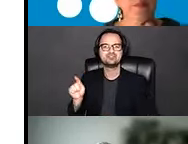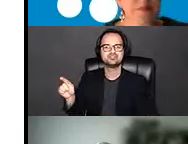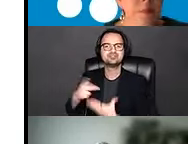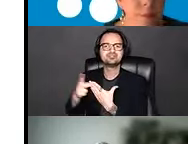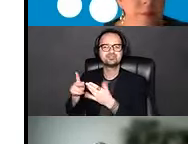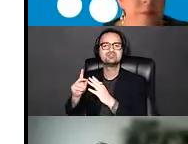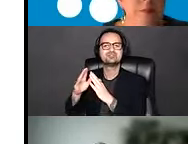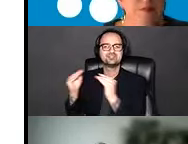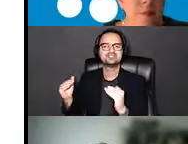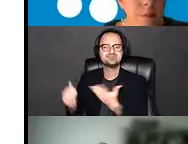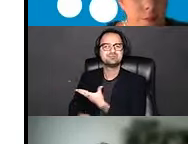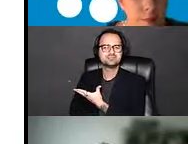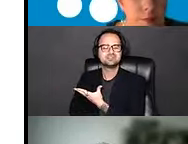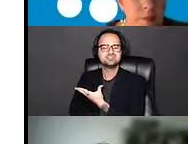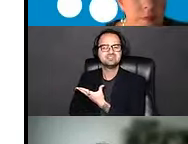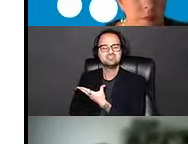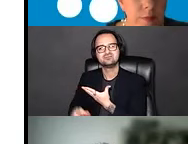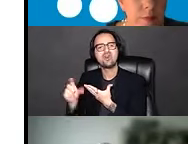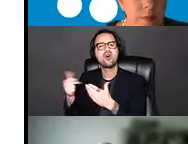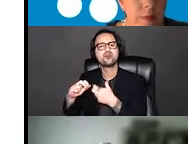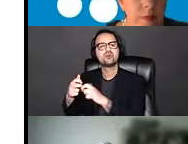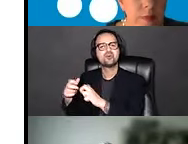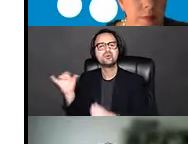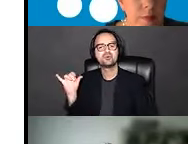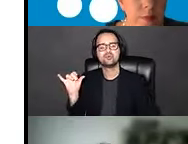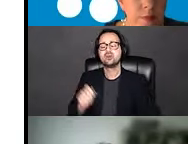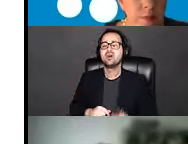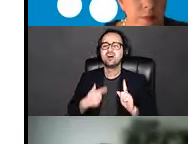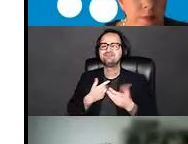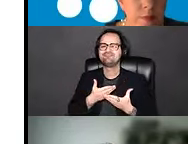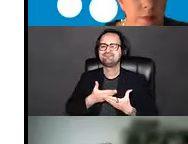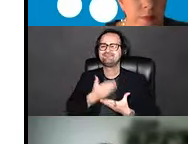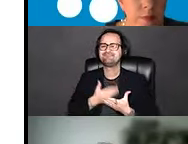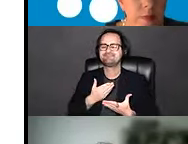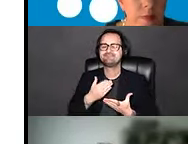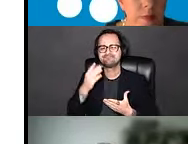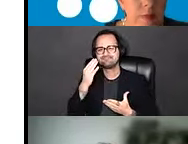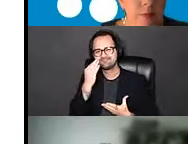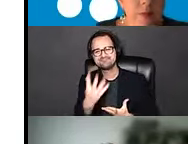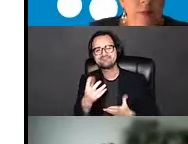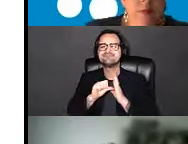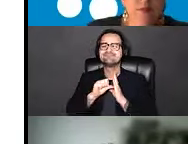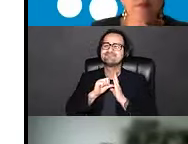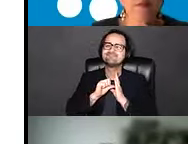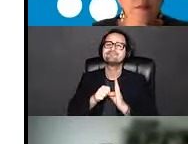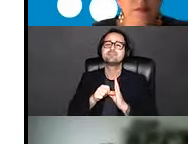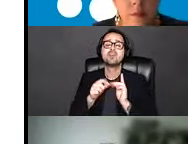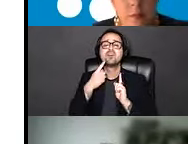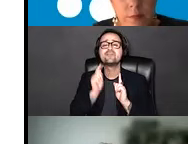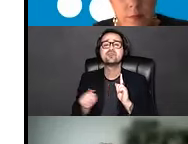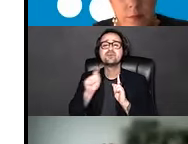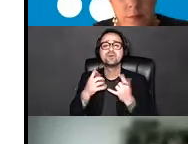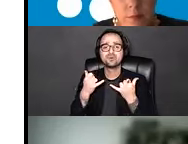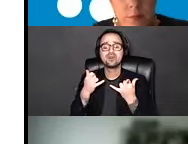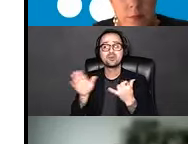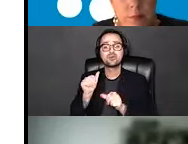and kind of other issues. And just want to make sure and impress upon you, it's for you all in the work that you do.